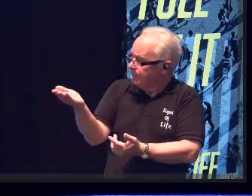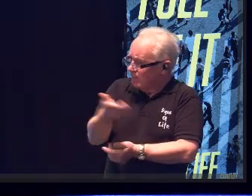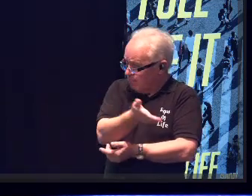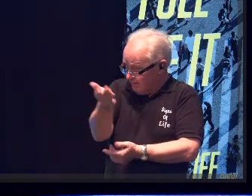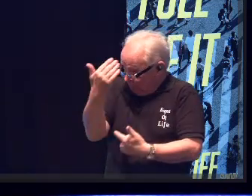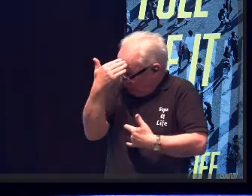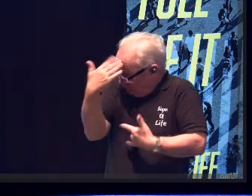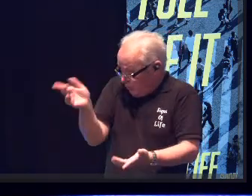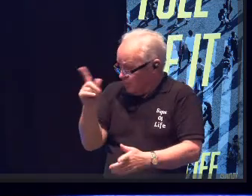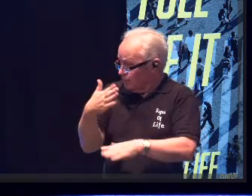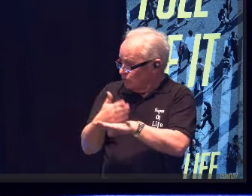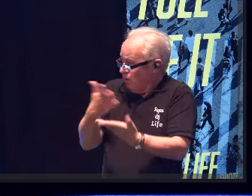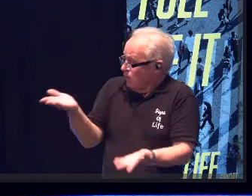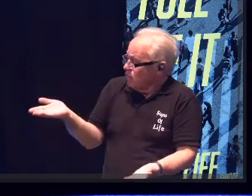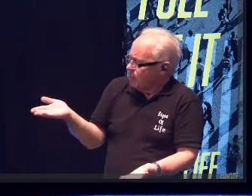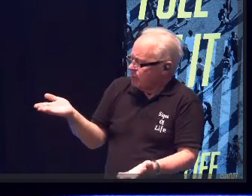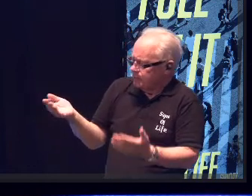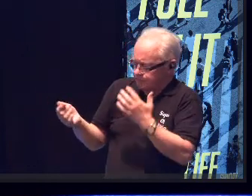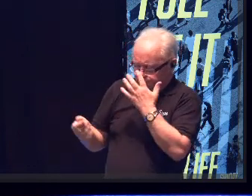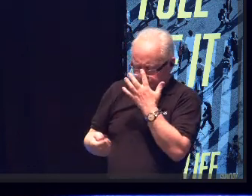for they know not what they do.